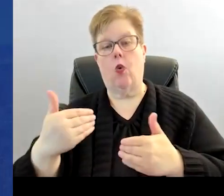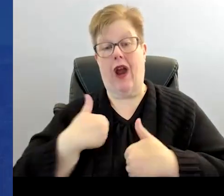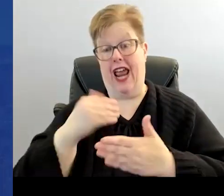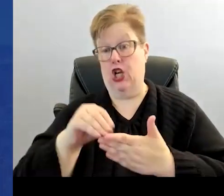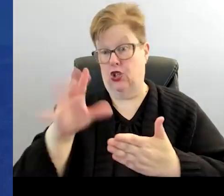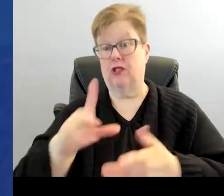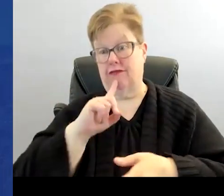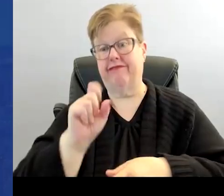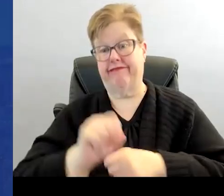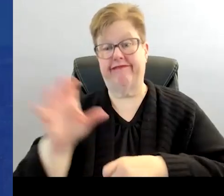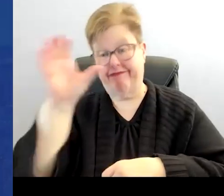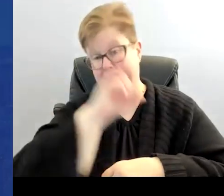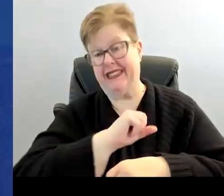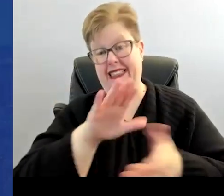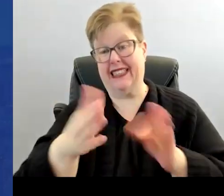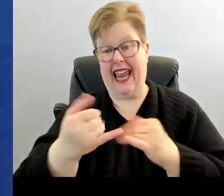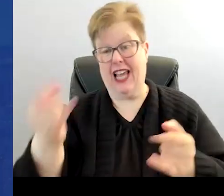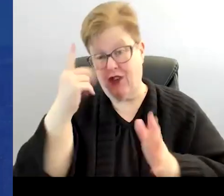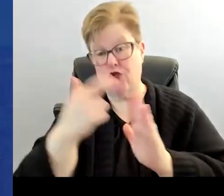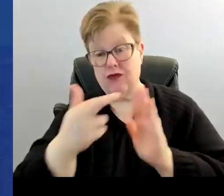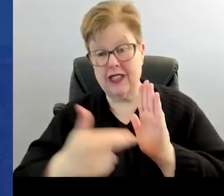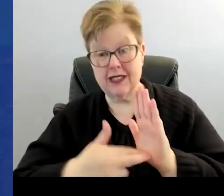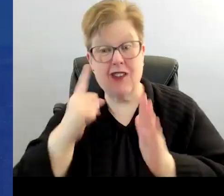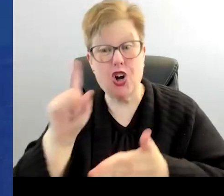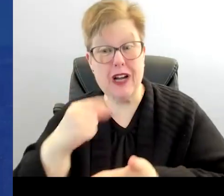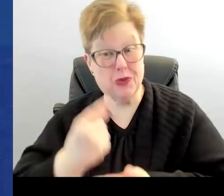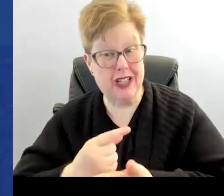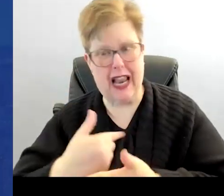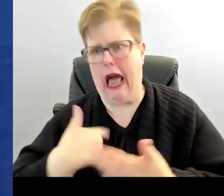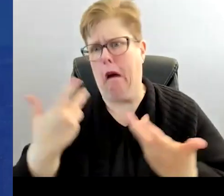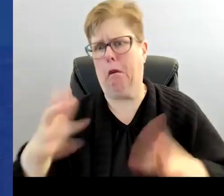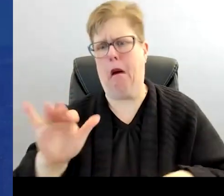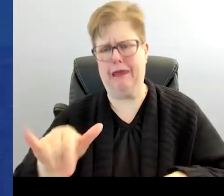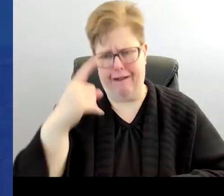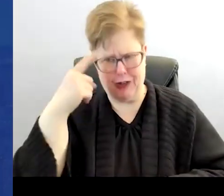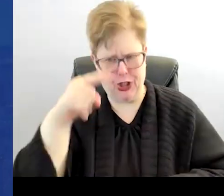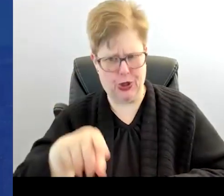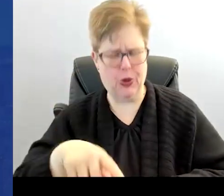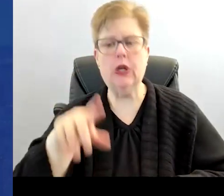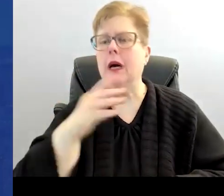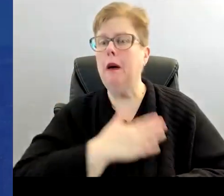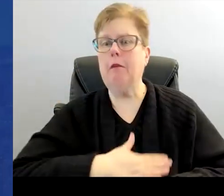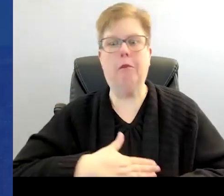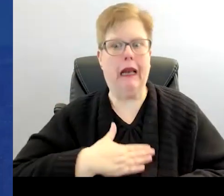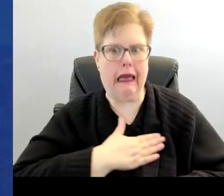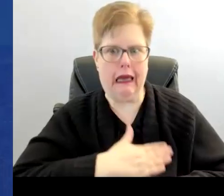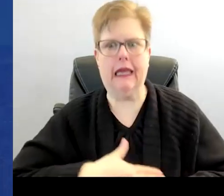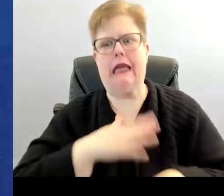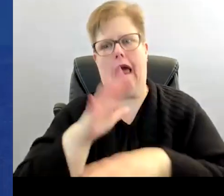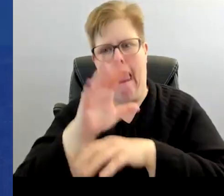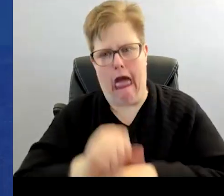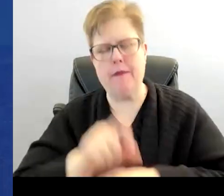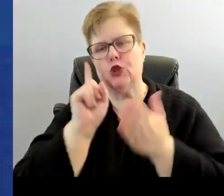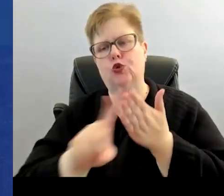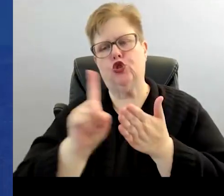actually miss the deadline to do things like register for graduation. I don't want that for you. So please do get in the habit of